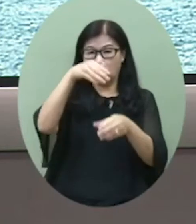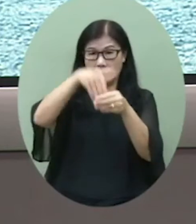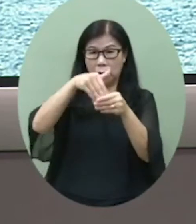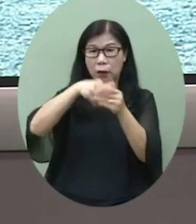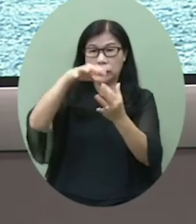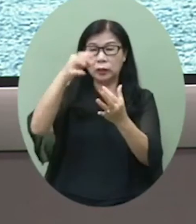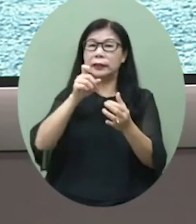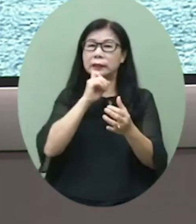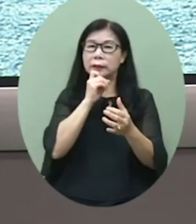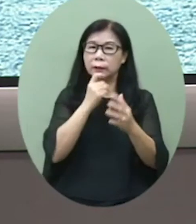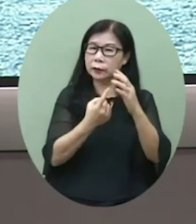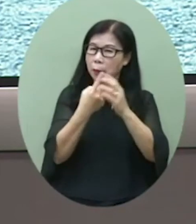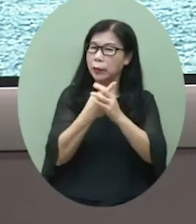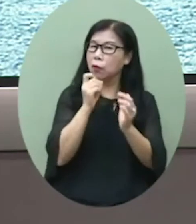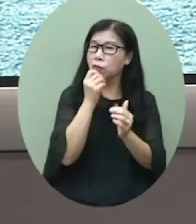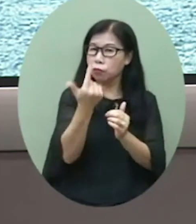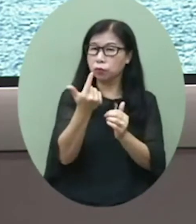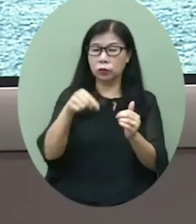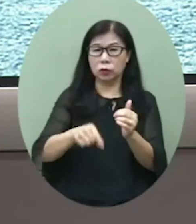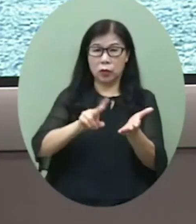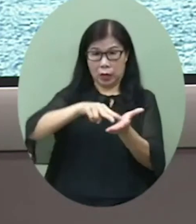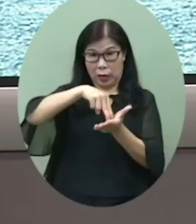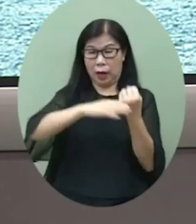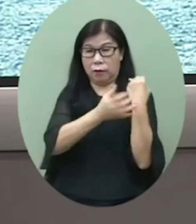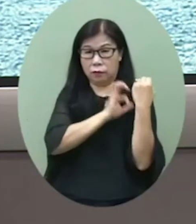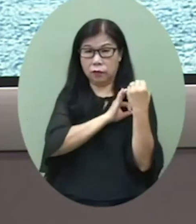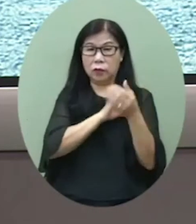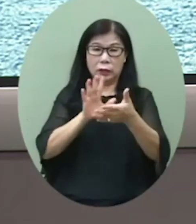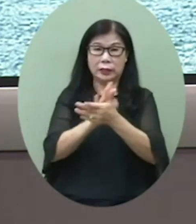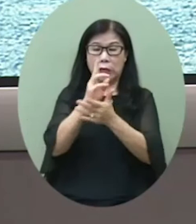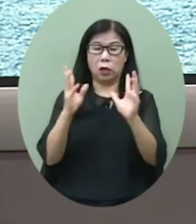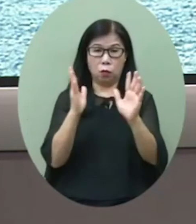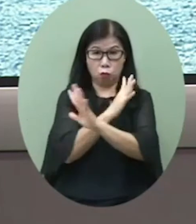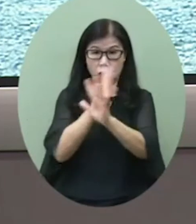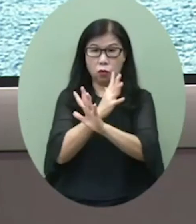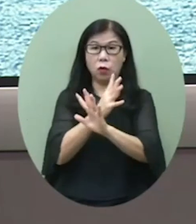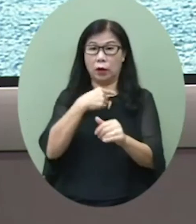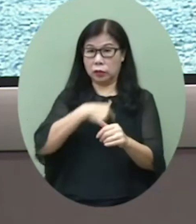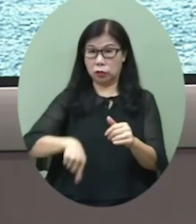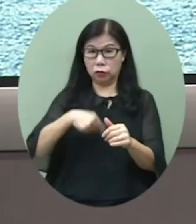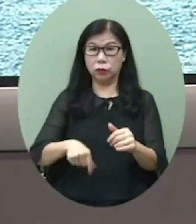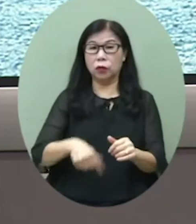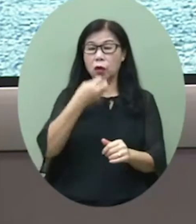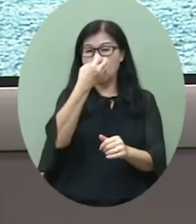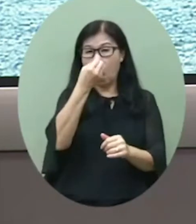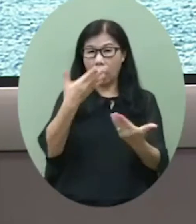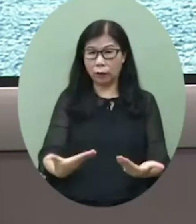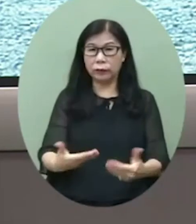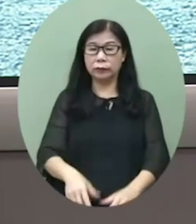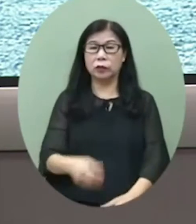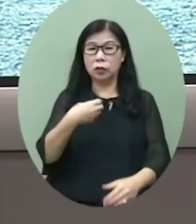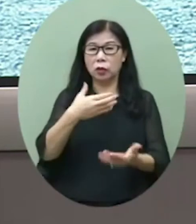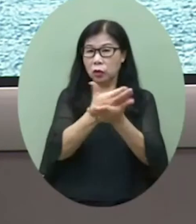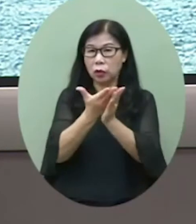impact of the epidemic on the election. Now, the election in Hong Kong is unique in certain ways. This is the